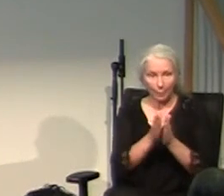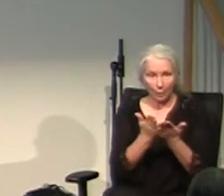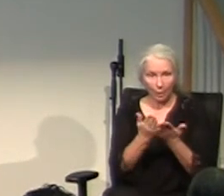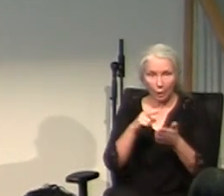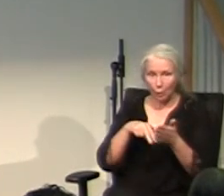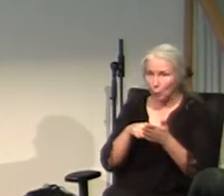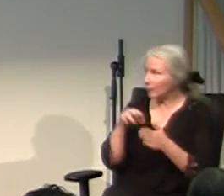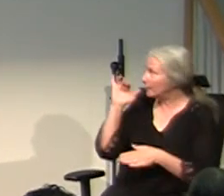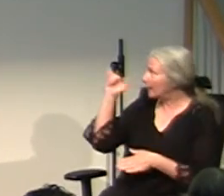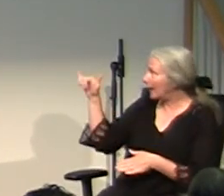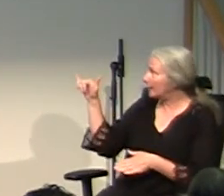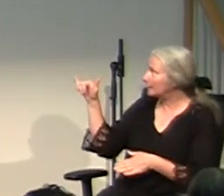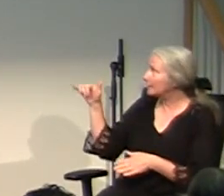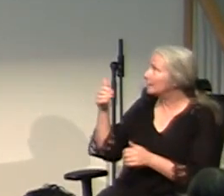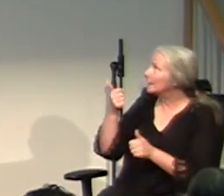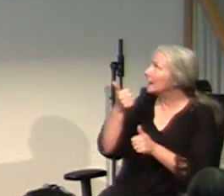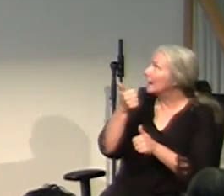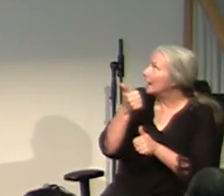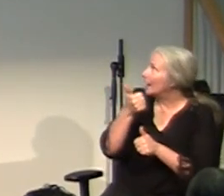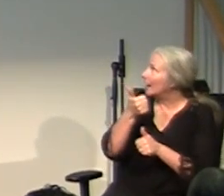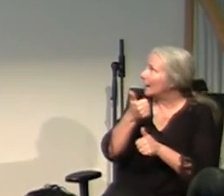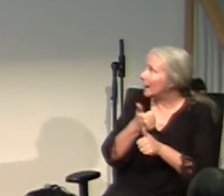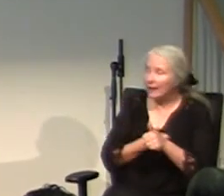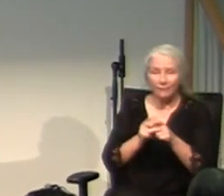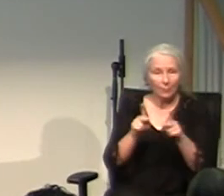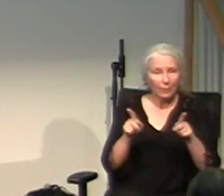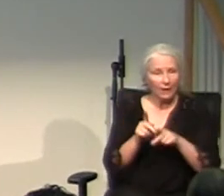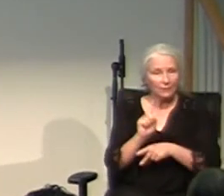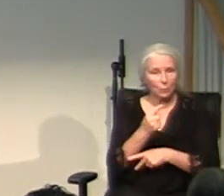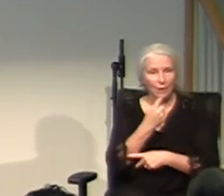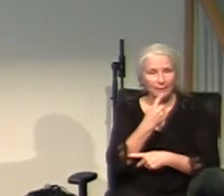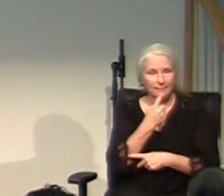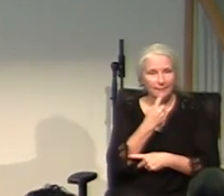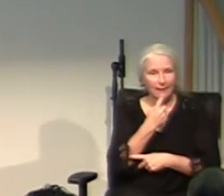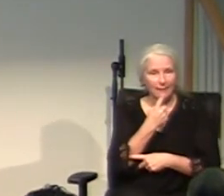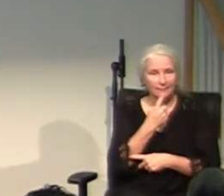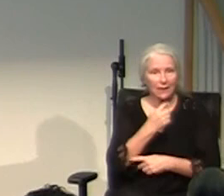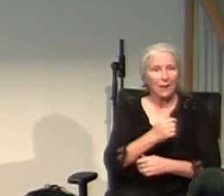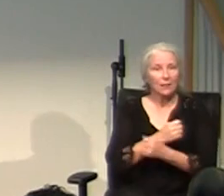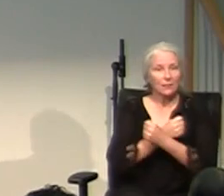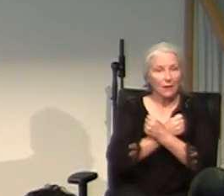This is what God wants to do for us. He wants his love to be a